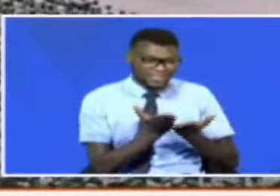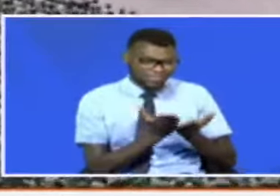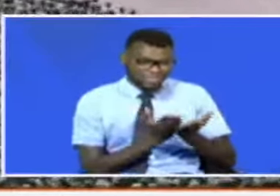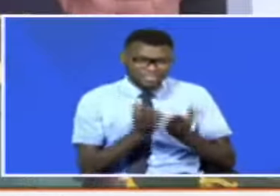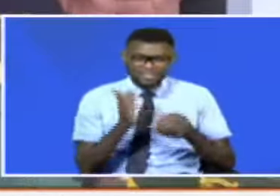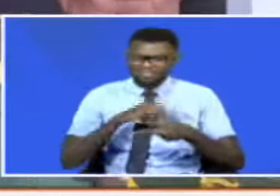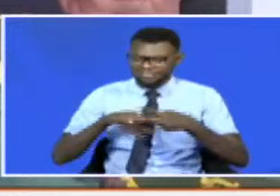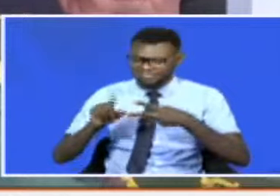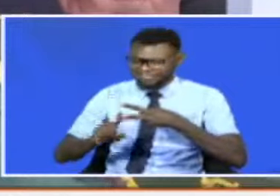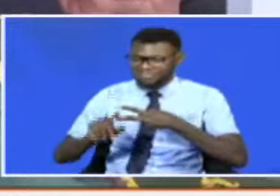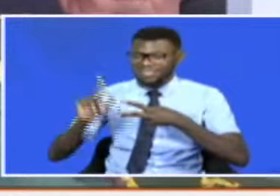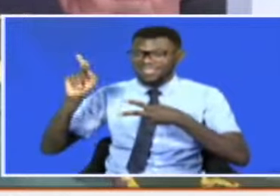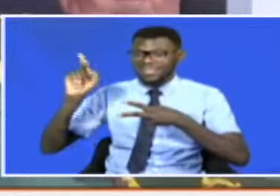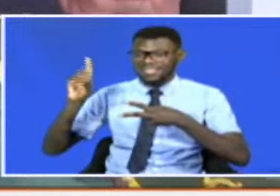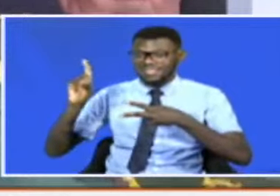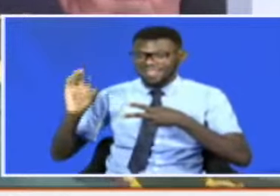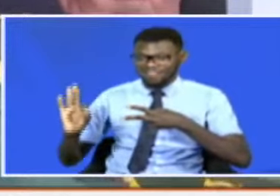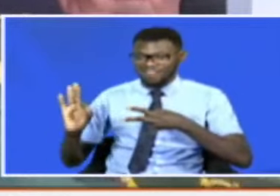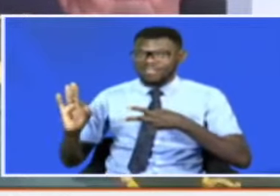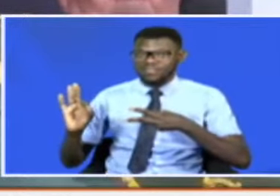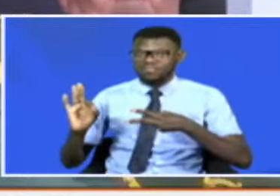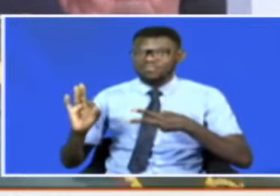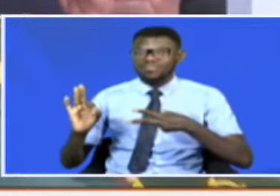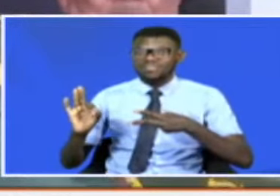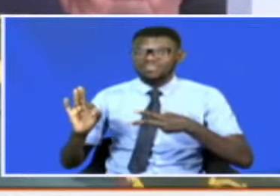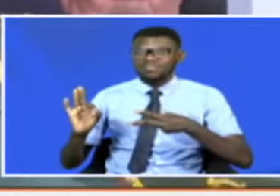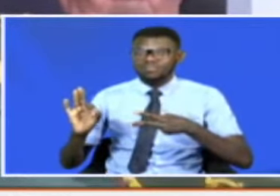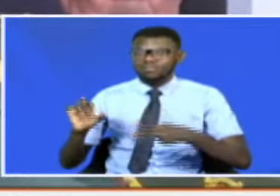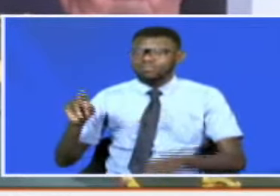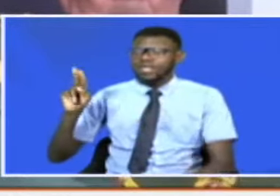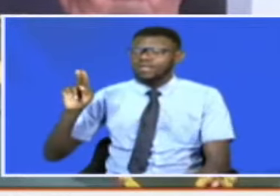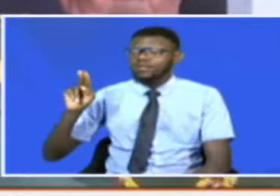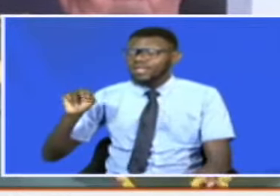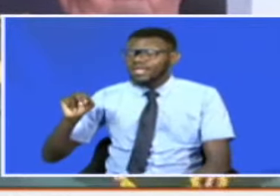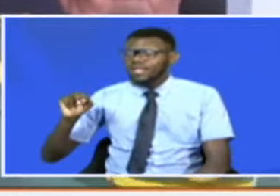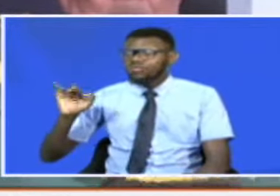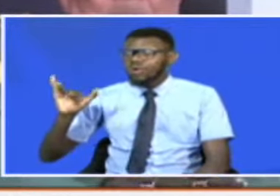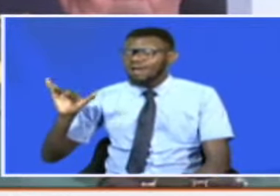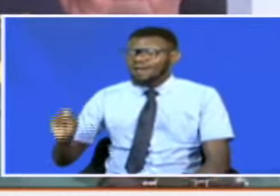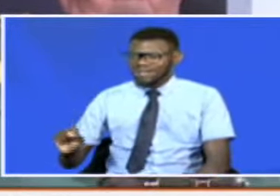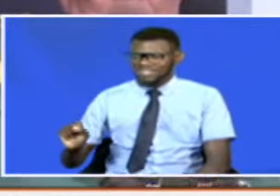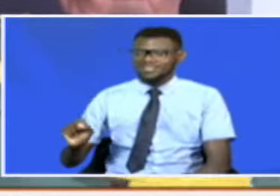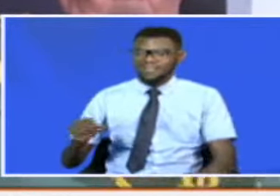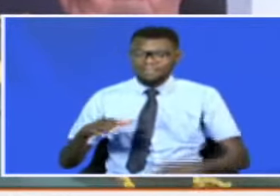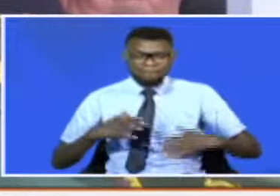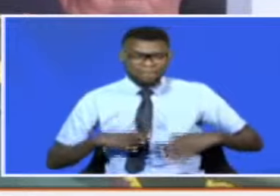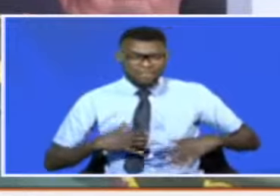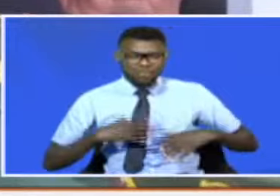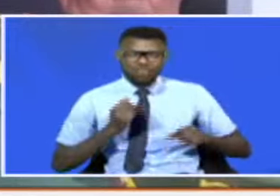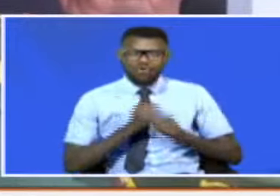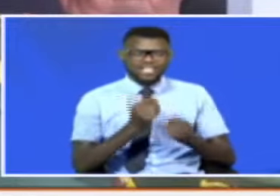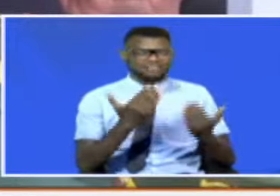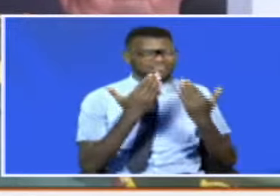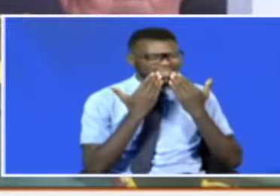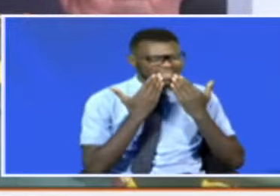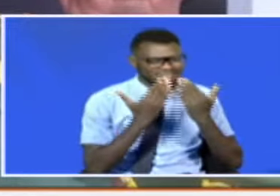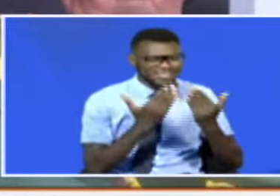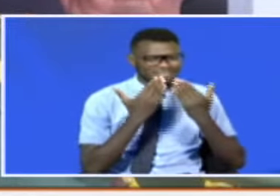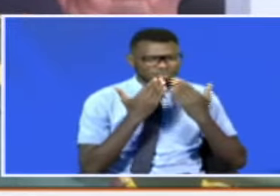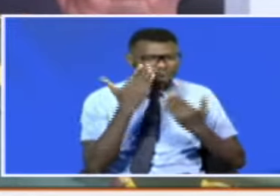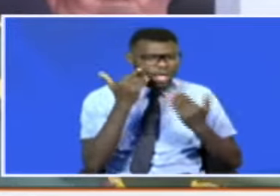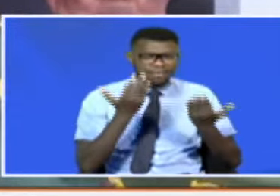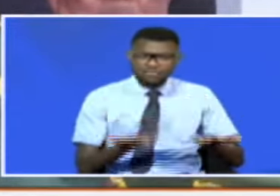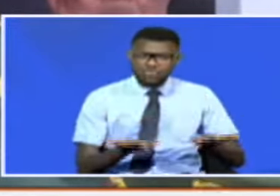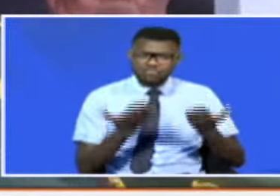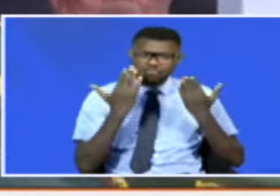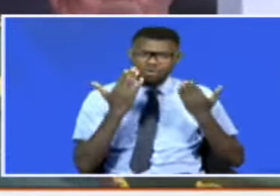Defense Forces. The National Youth Service personnel are grateful to you for improving their terms and